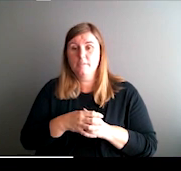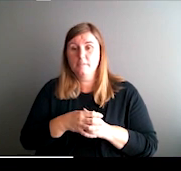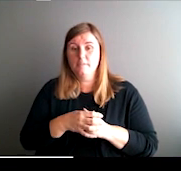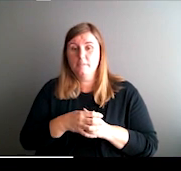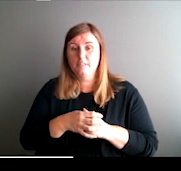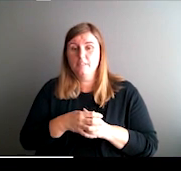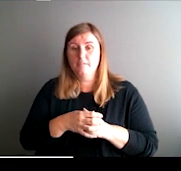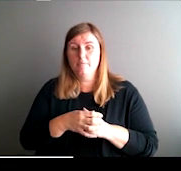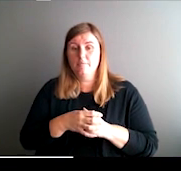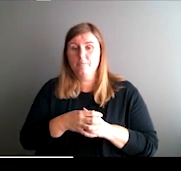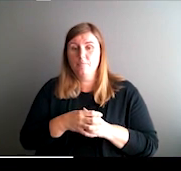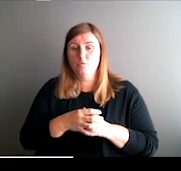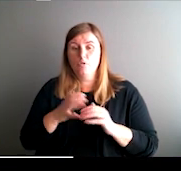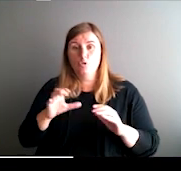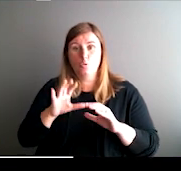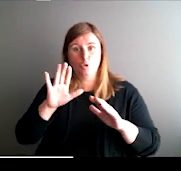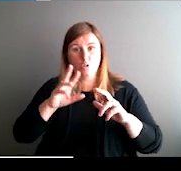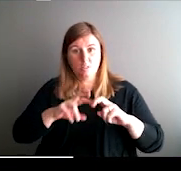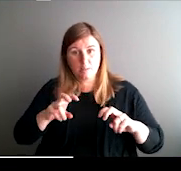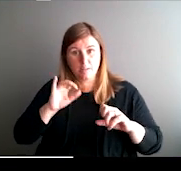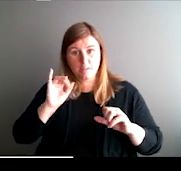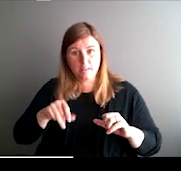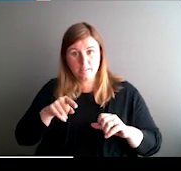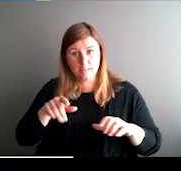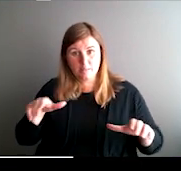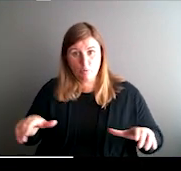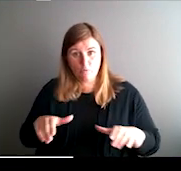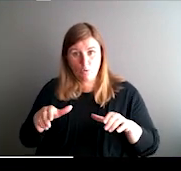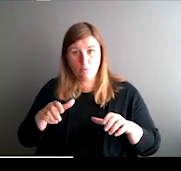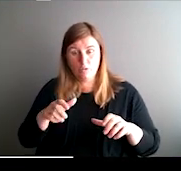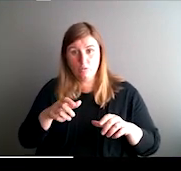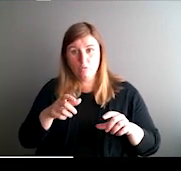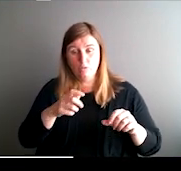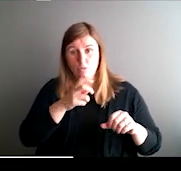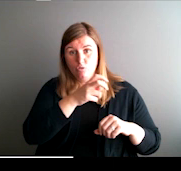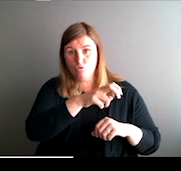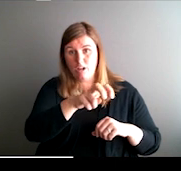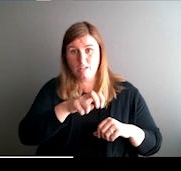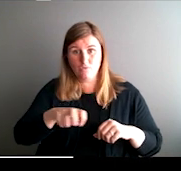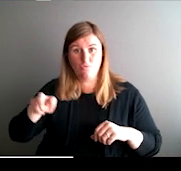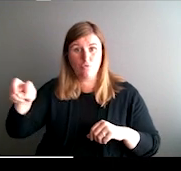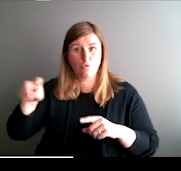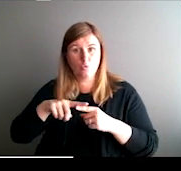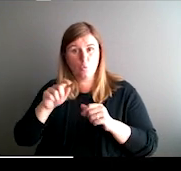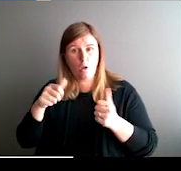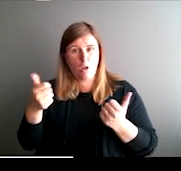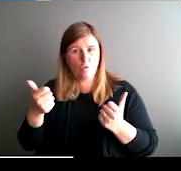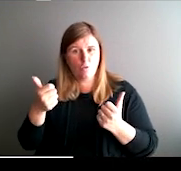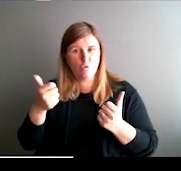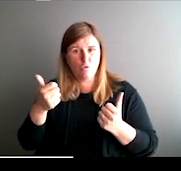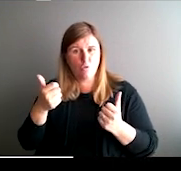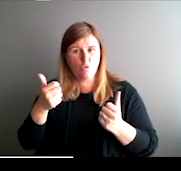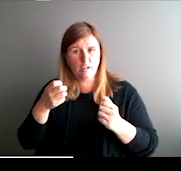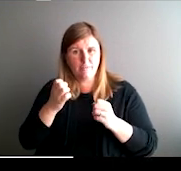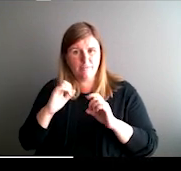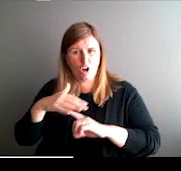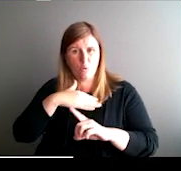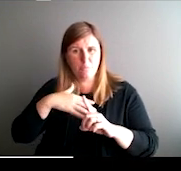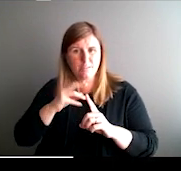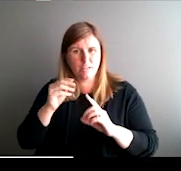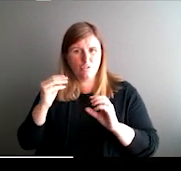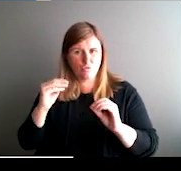want to see, does this performance translate into other environments or with other instructors, so on and so